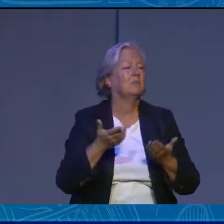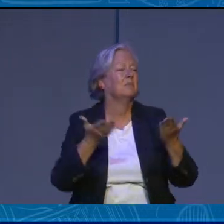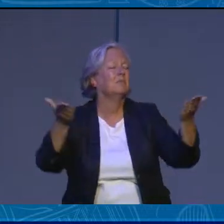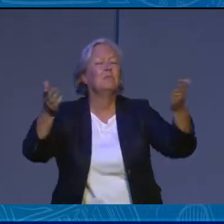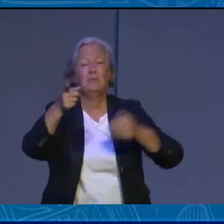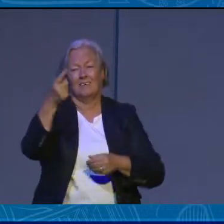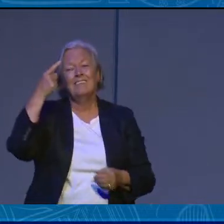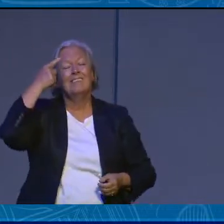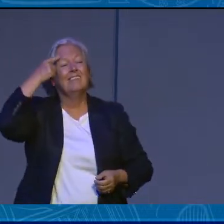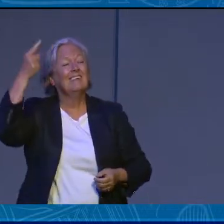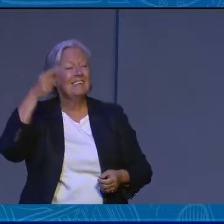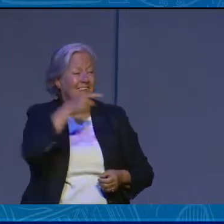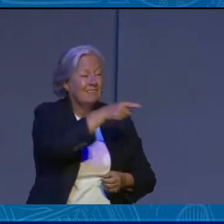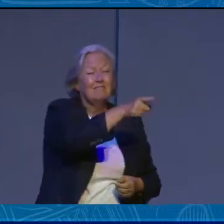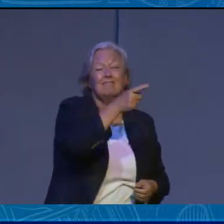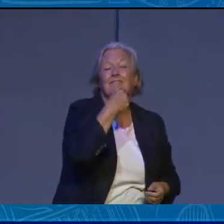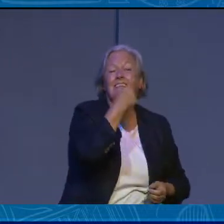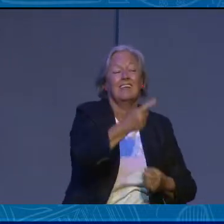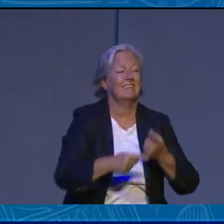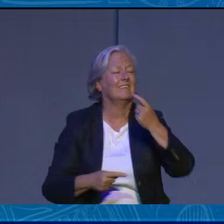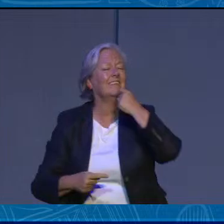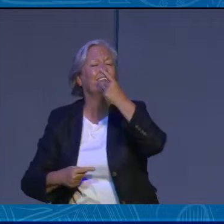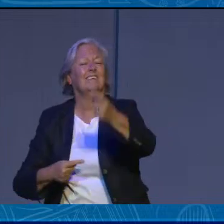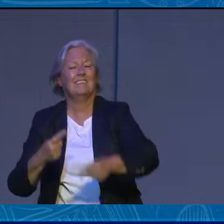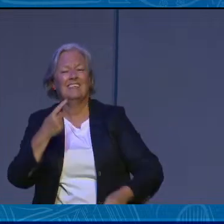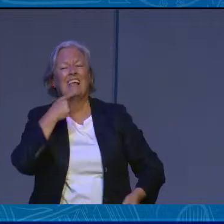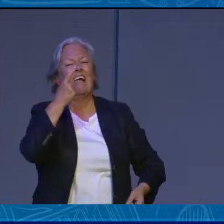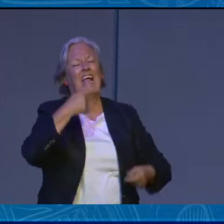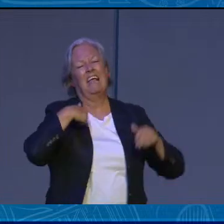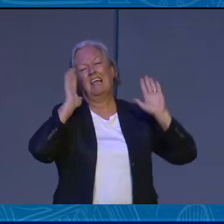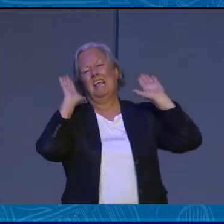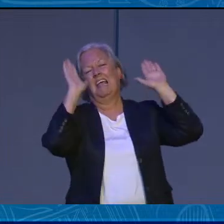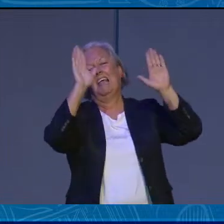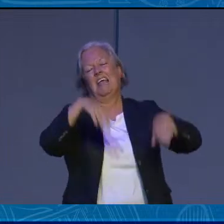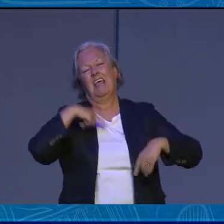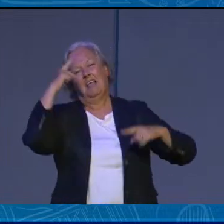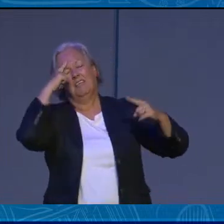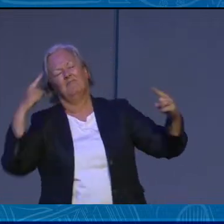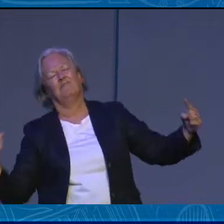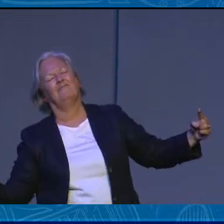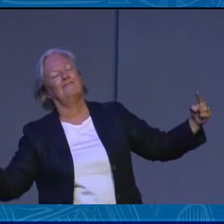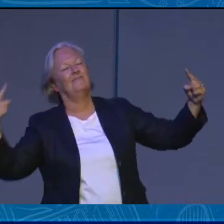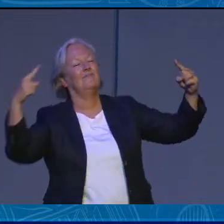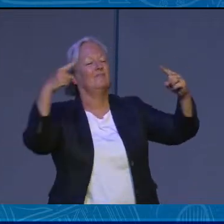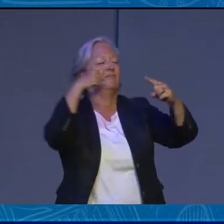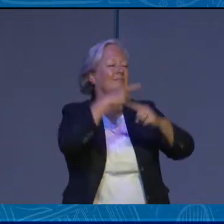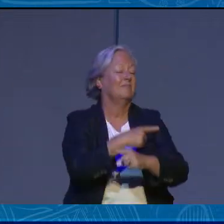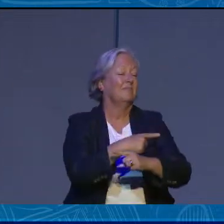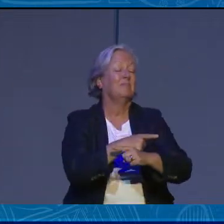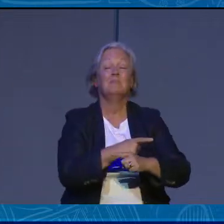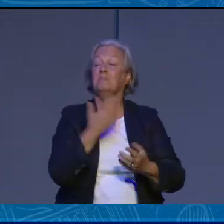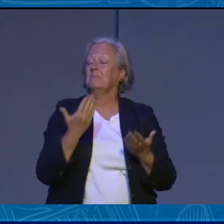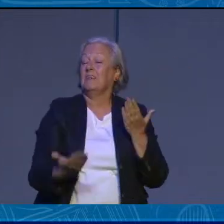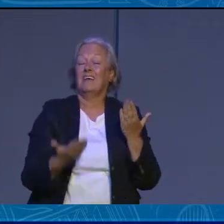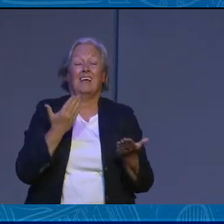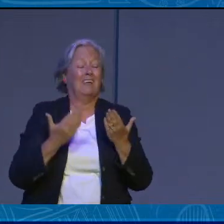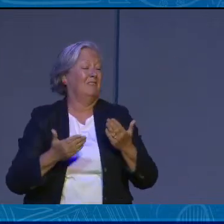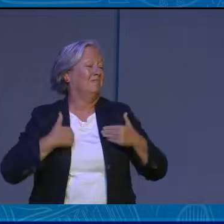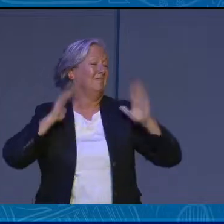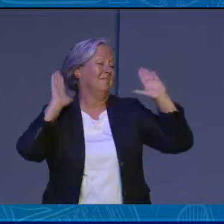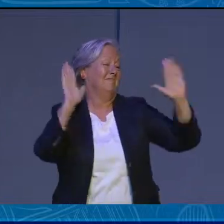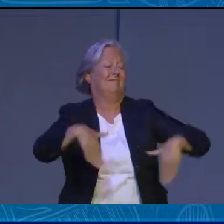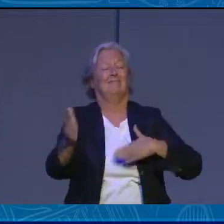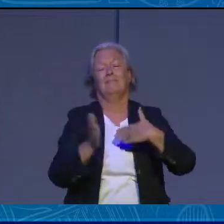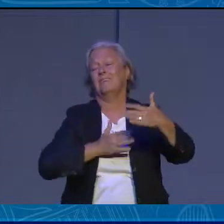They can say we've lost our minds. I